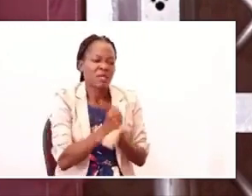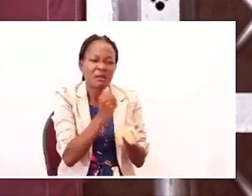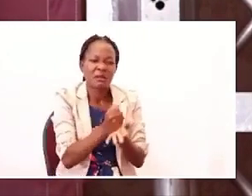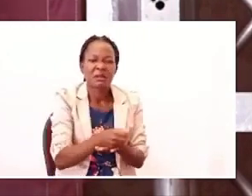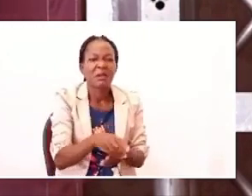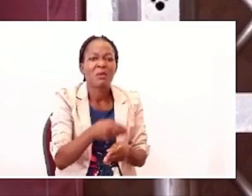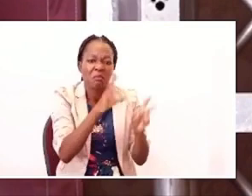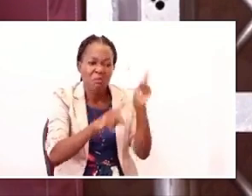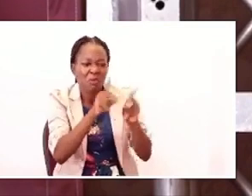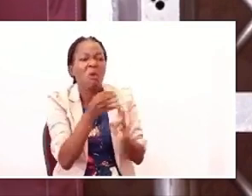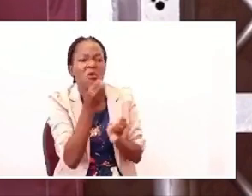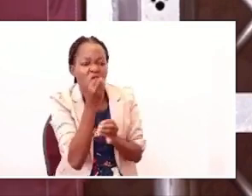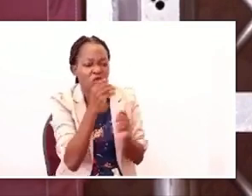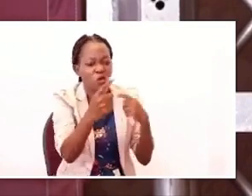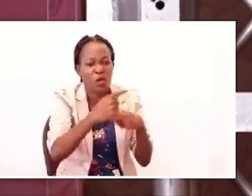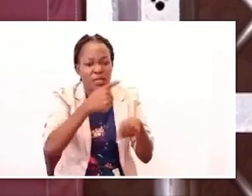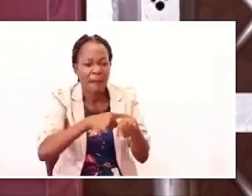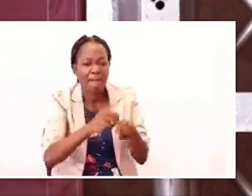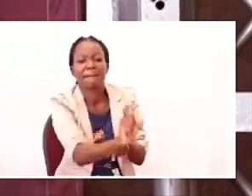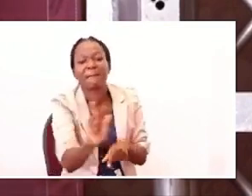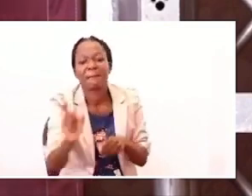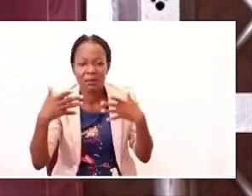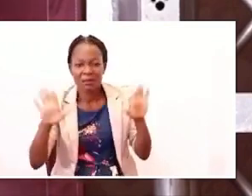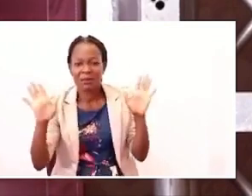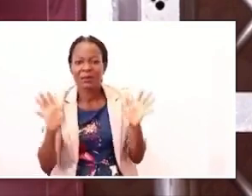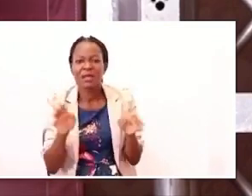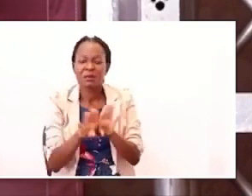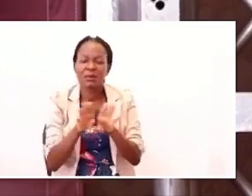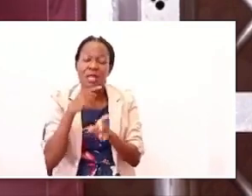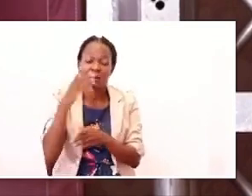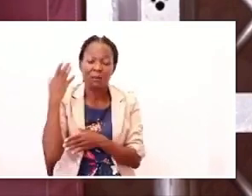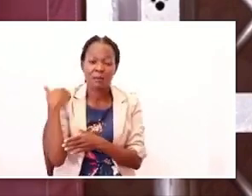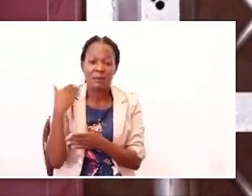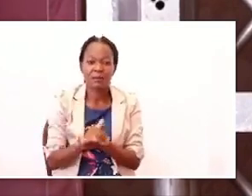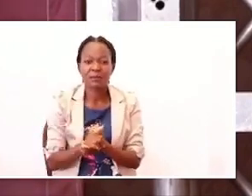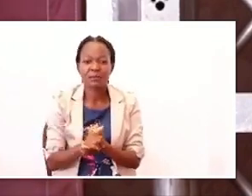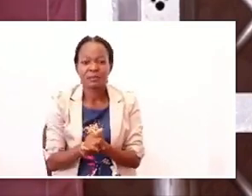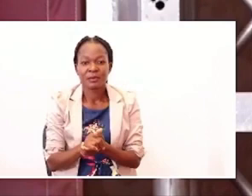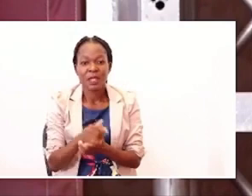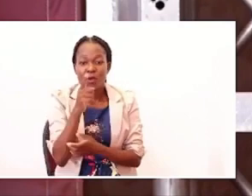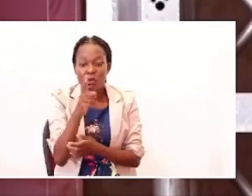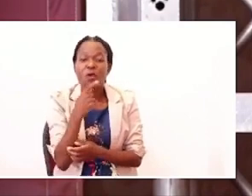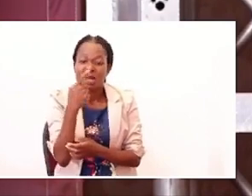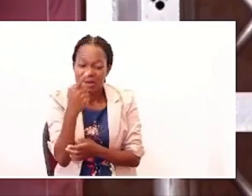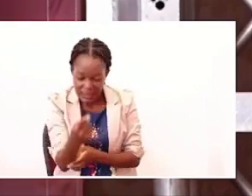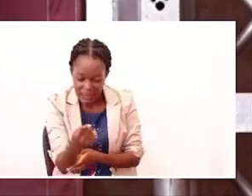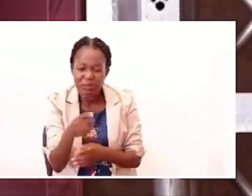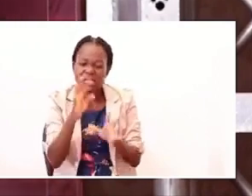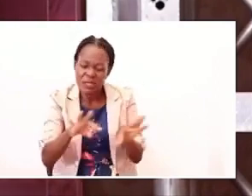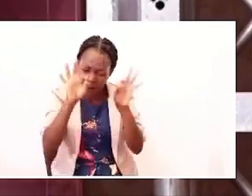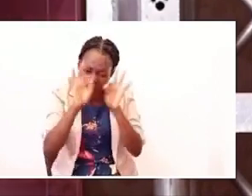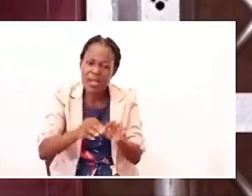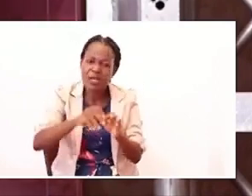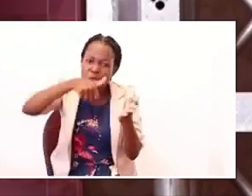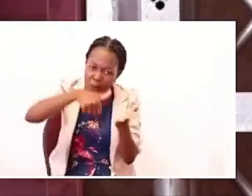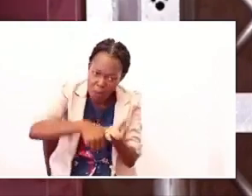production for consumption in the short term. When, like I said earlier on, you can only justify borrowing on the part of the state